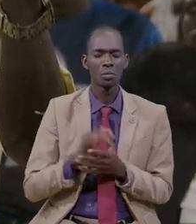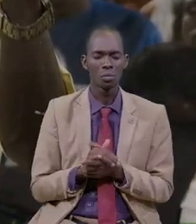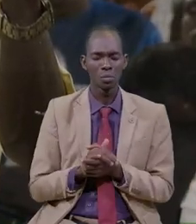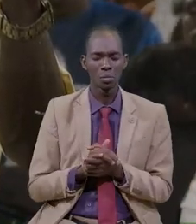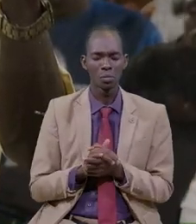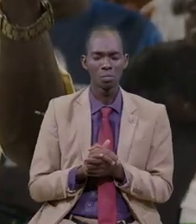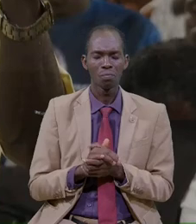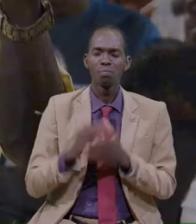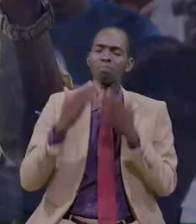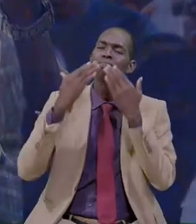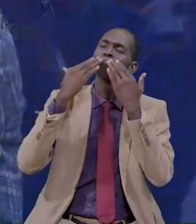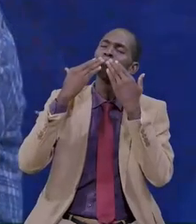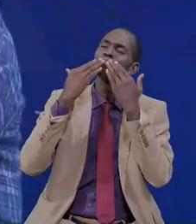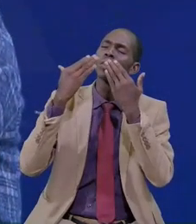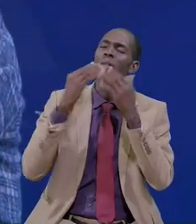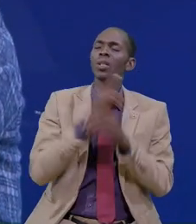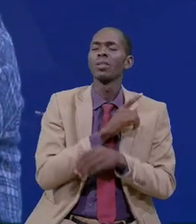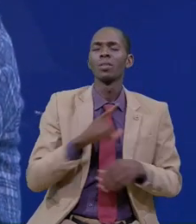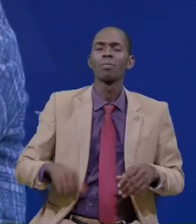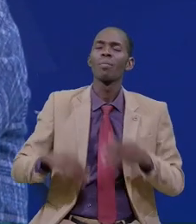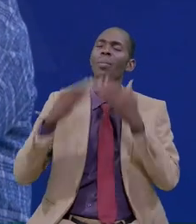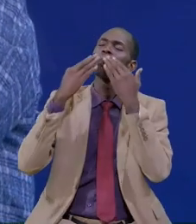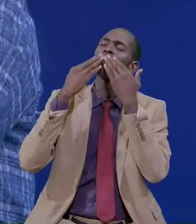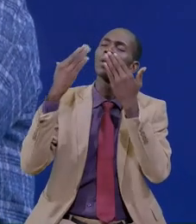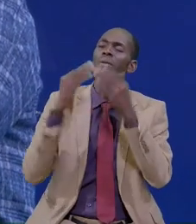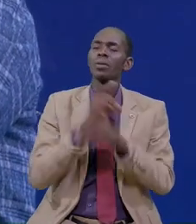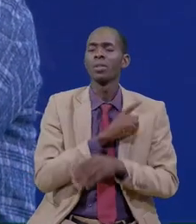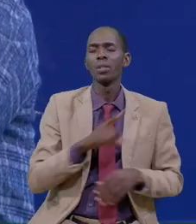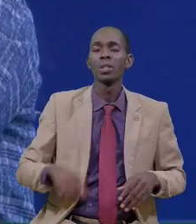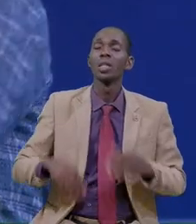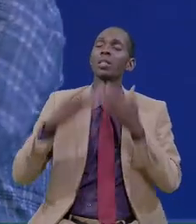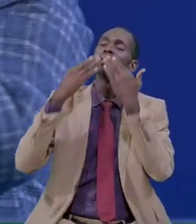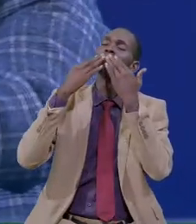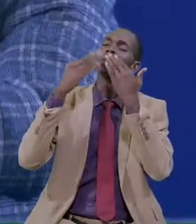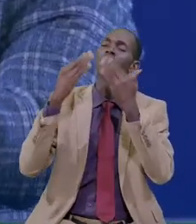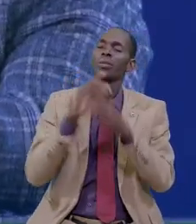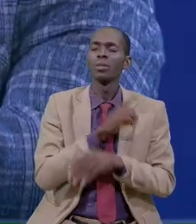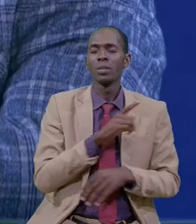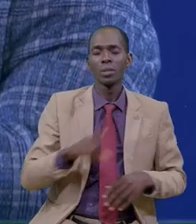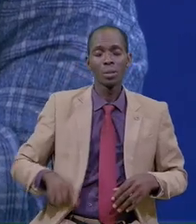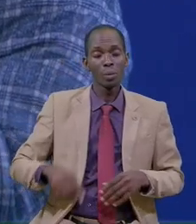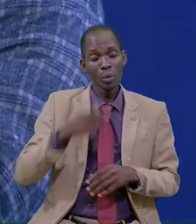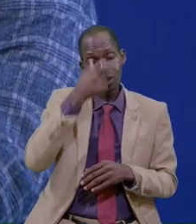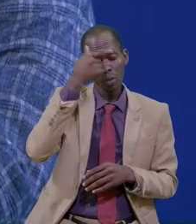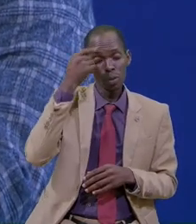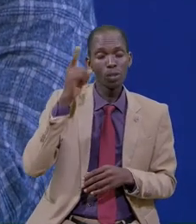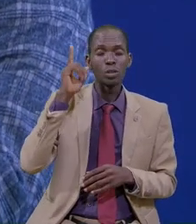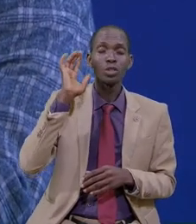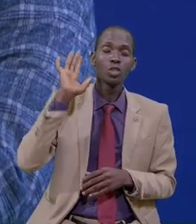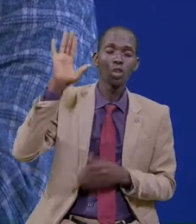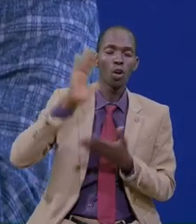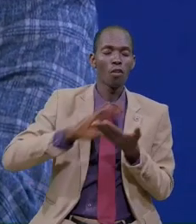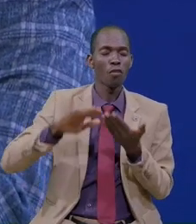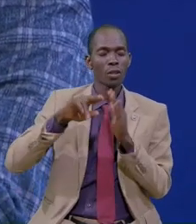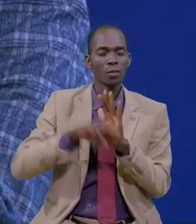Thank you, Lord. Merci Seigneur. Thank you, Lord. Merci Seigneur. Thank you, Lord. Merci Seigneur. Because your forgiveness has come